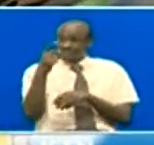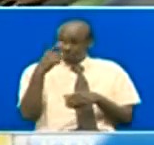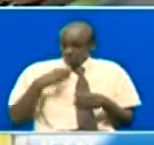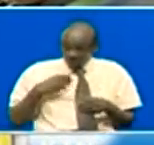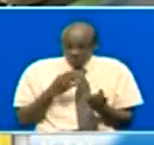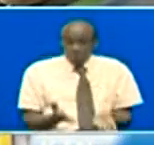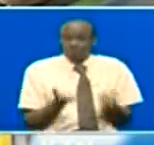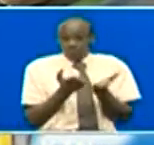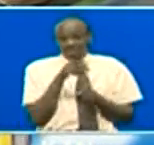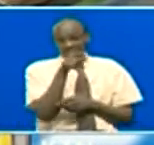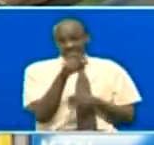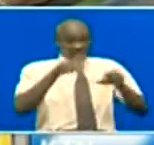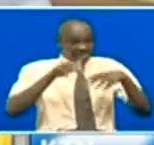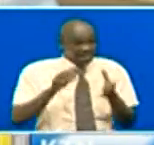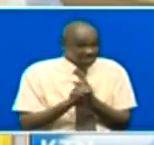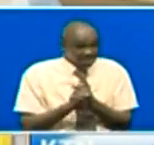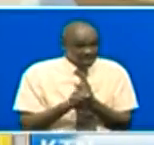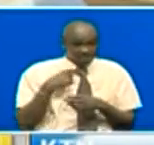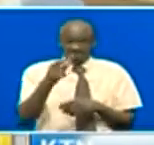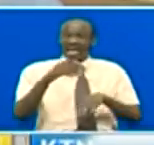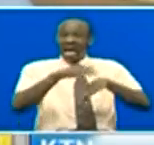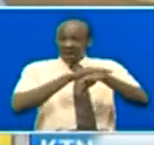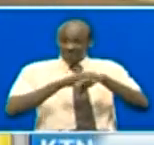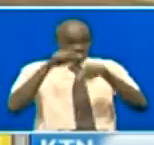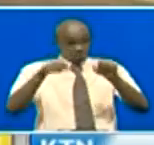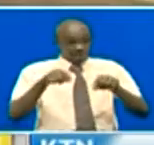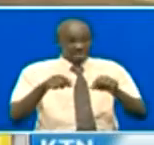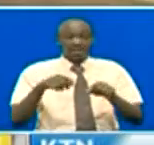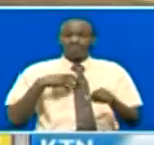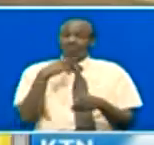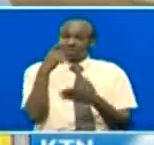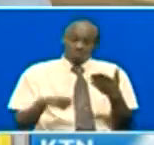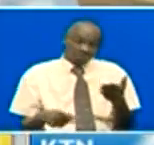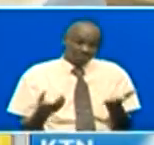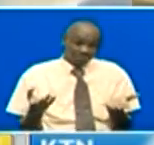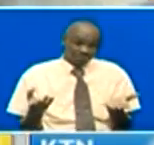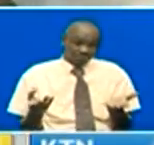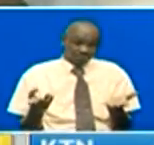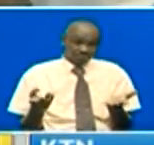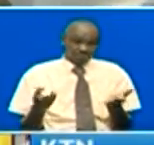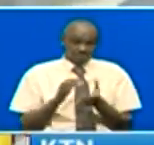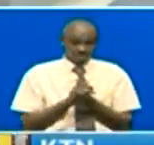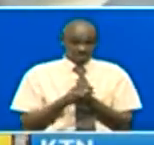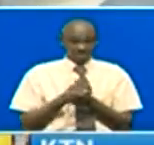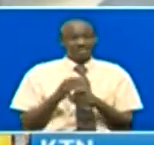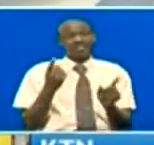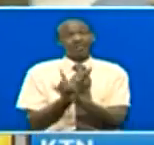catalytic boost, and I say, in Africa today, my commissioner used to say that hoes and